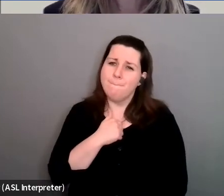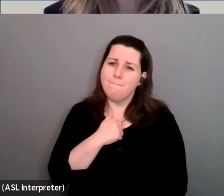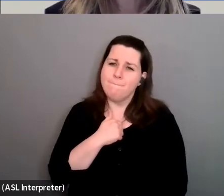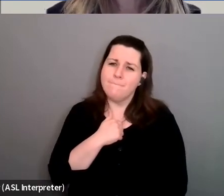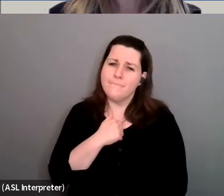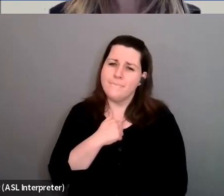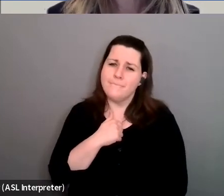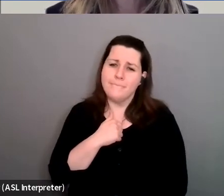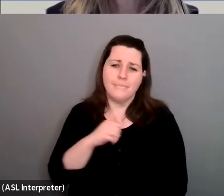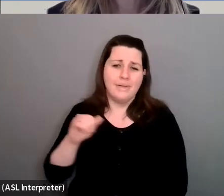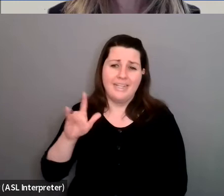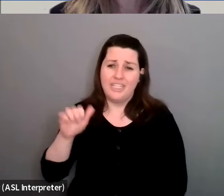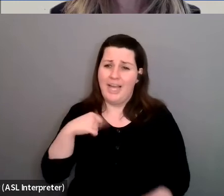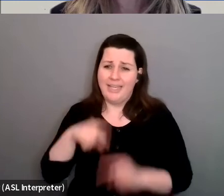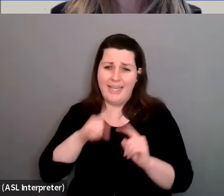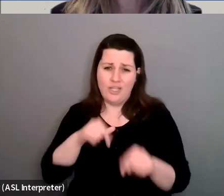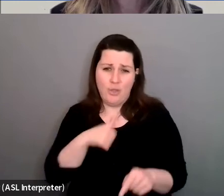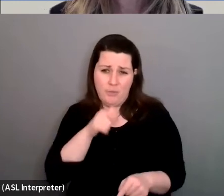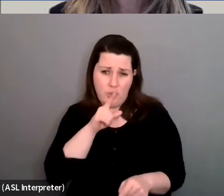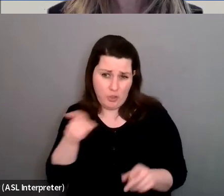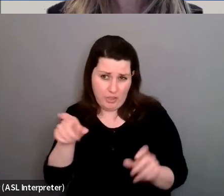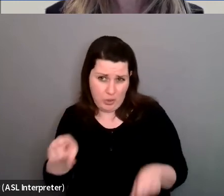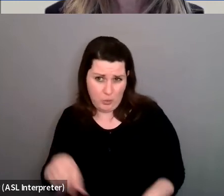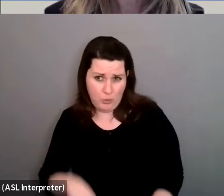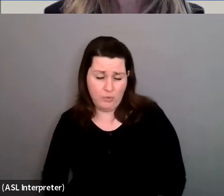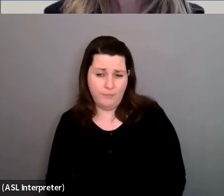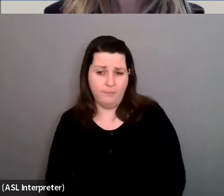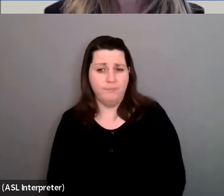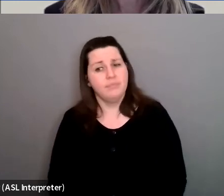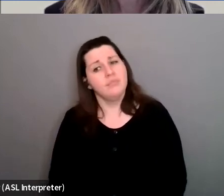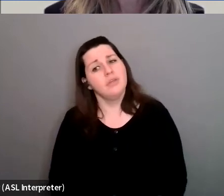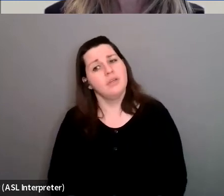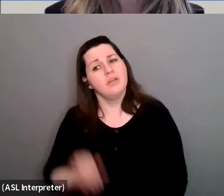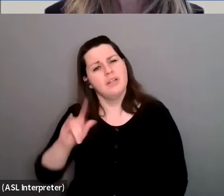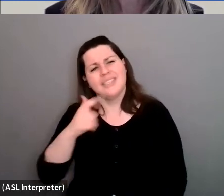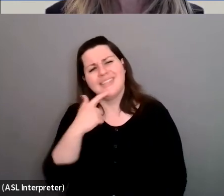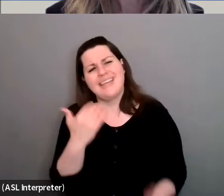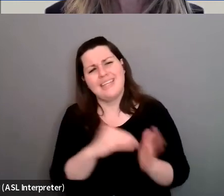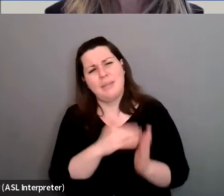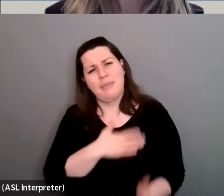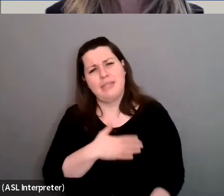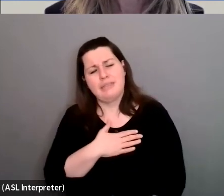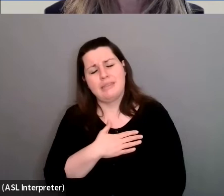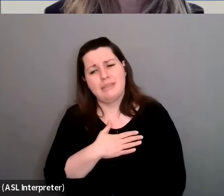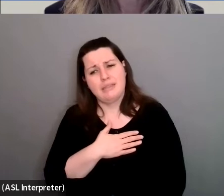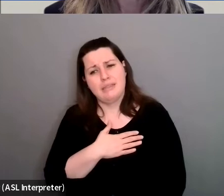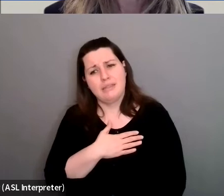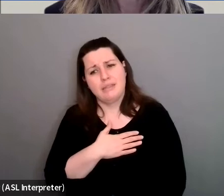Alicia, I'm not going to be able to answer that one. I don't know if you are or not. Can you repeat it for me, Brooke? I just want to make sure I'm